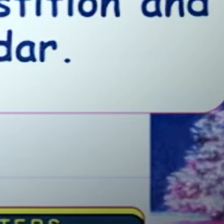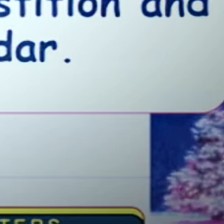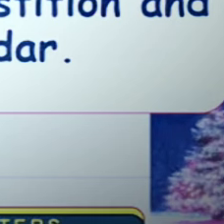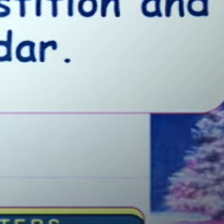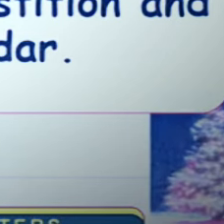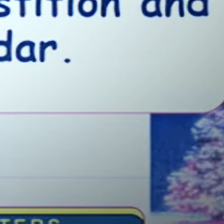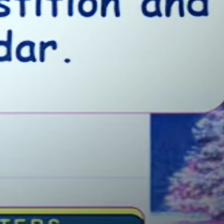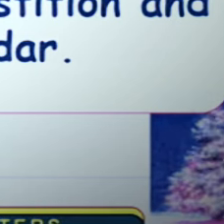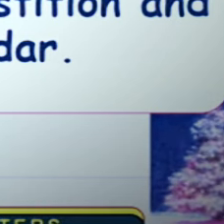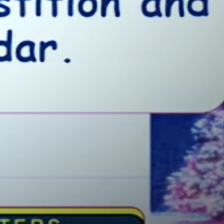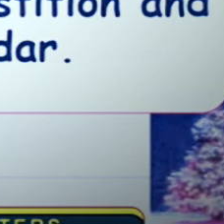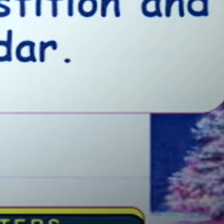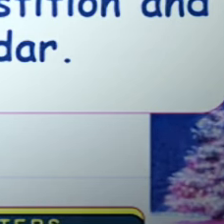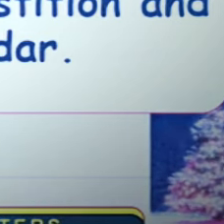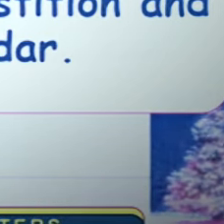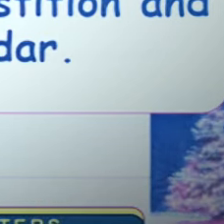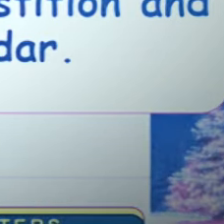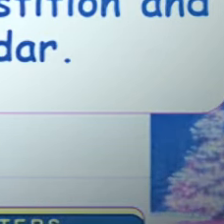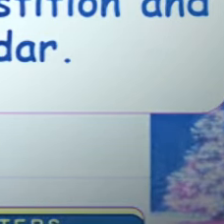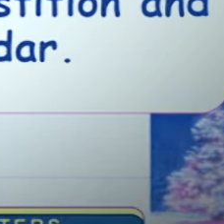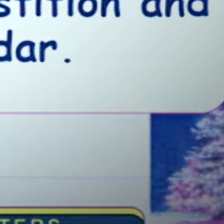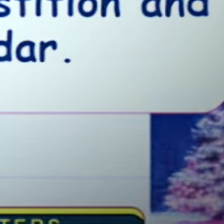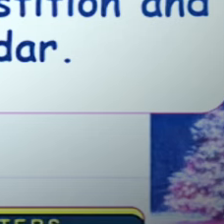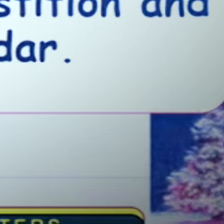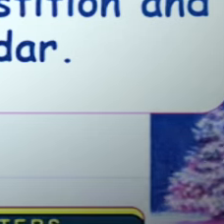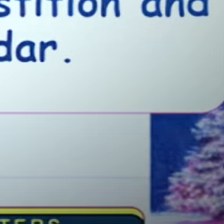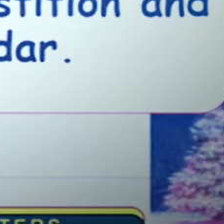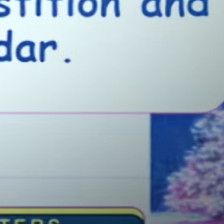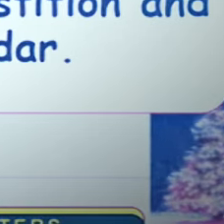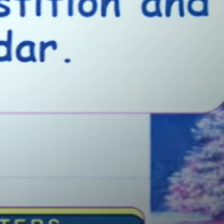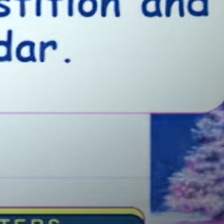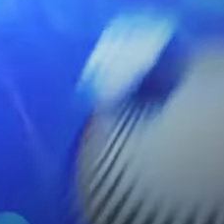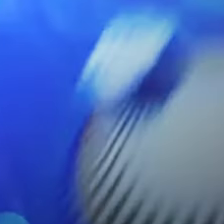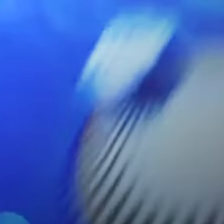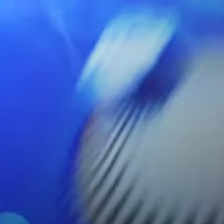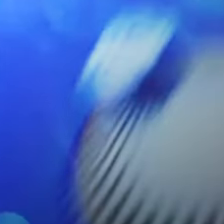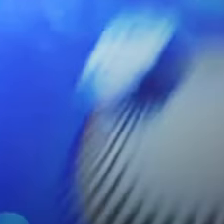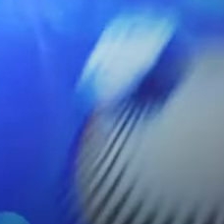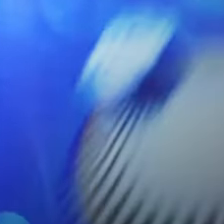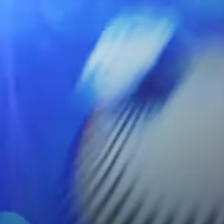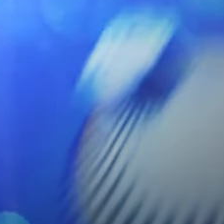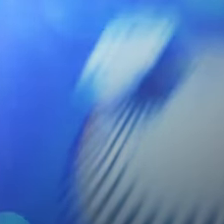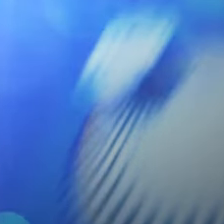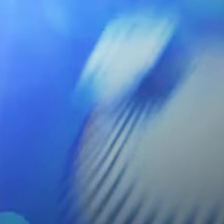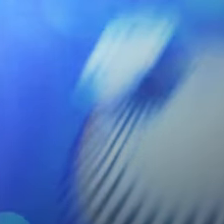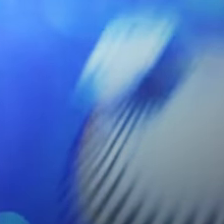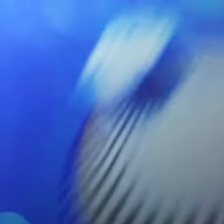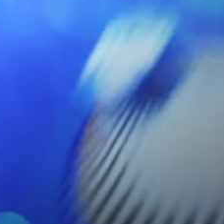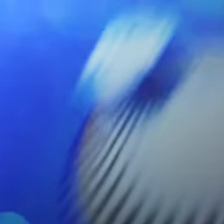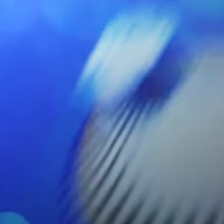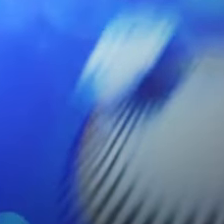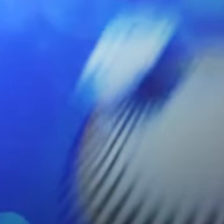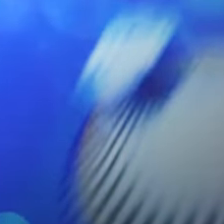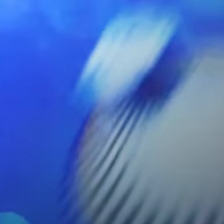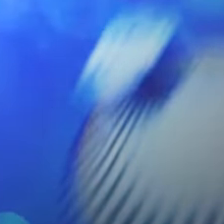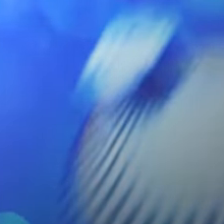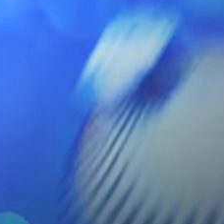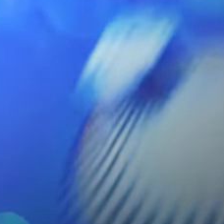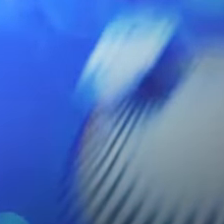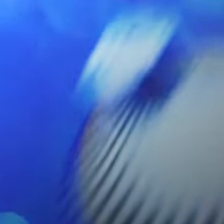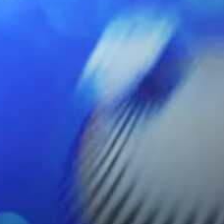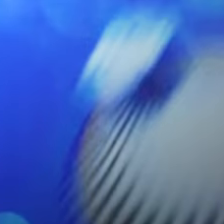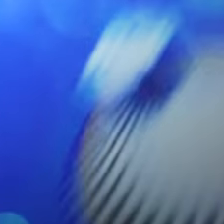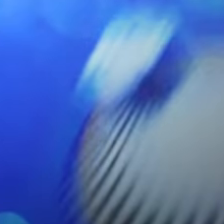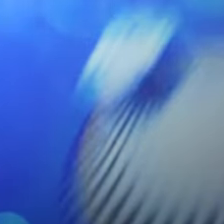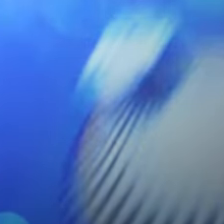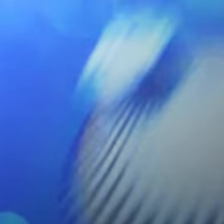It is faith in nothing. It doesn't have any basis. So we have been